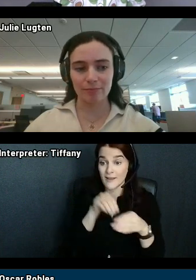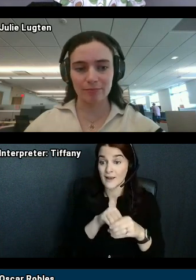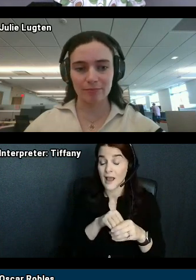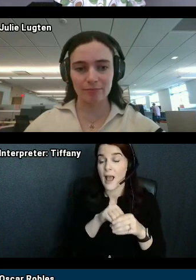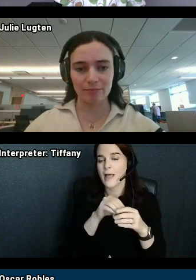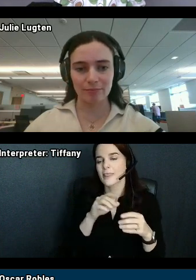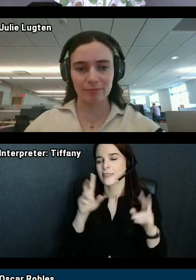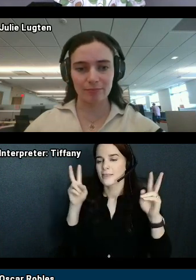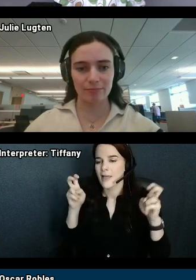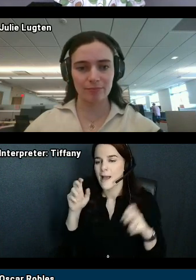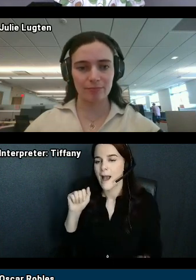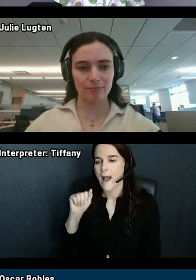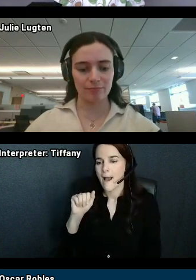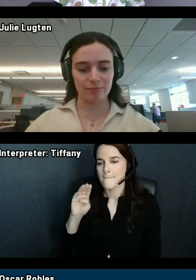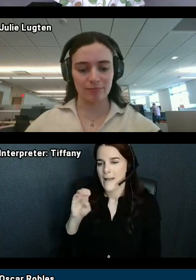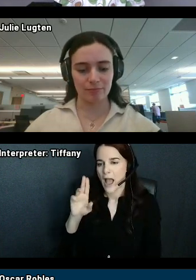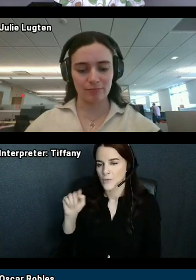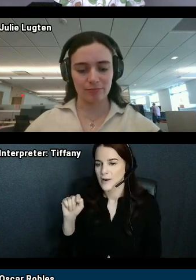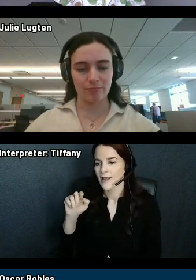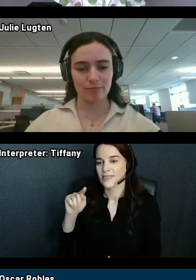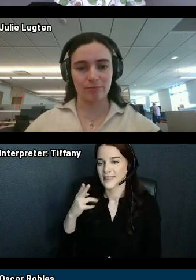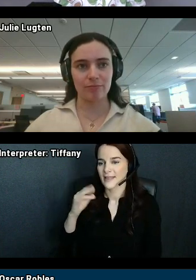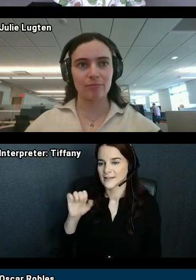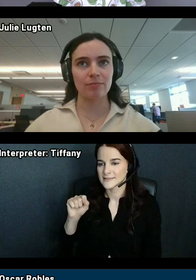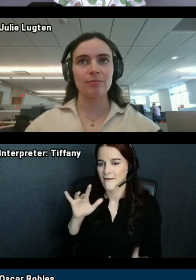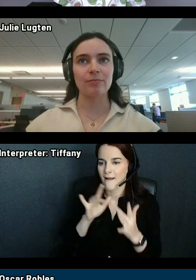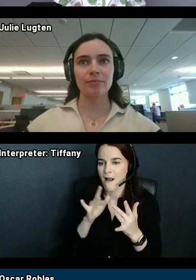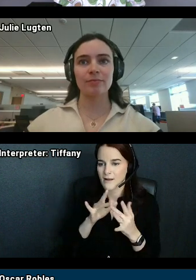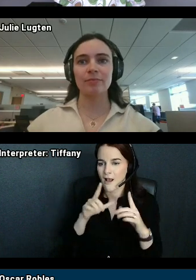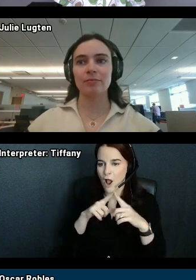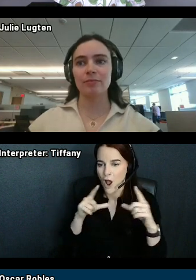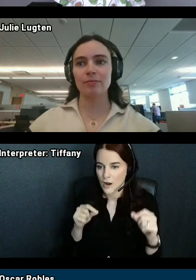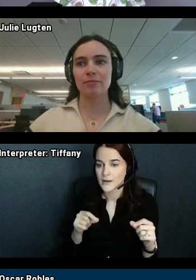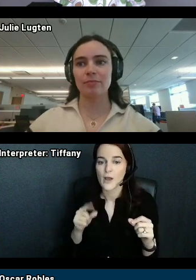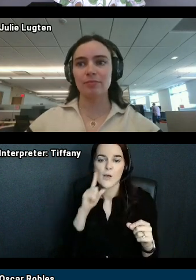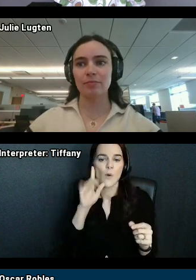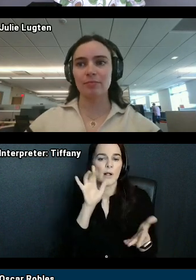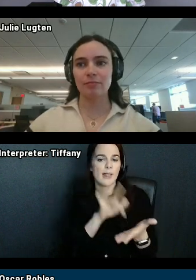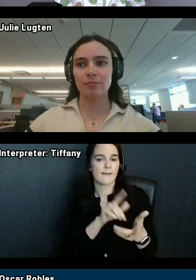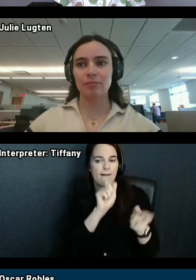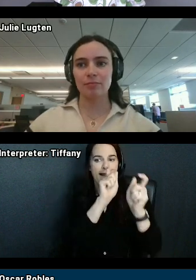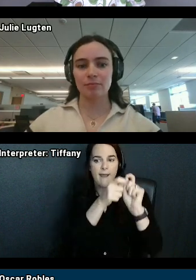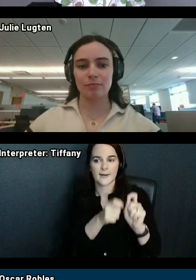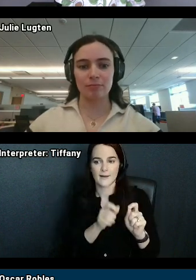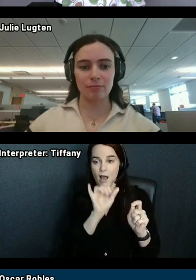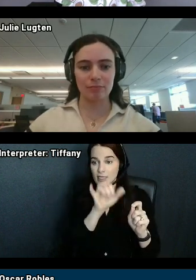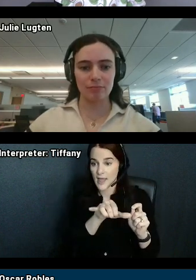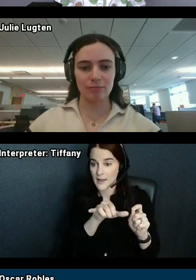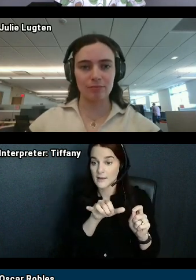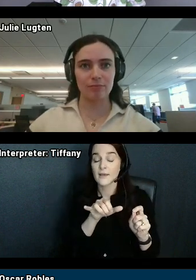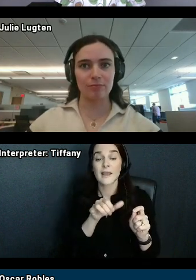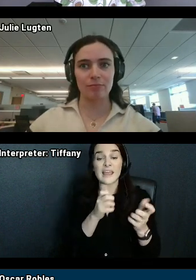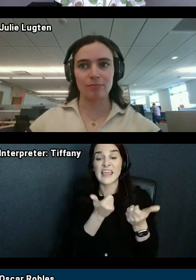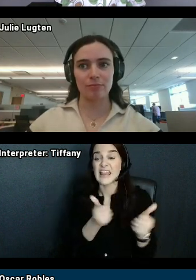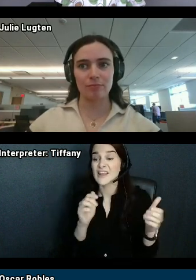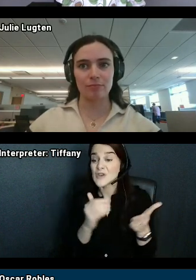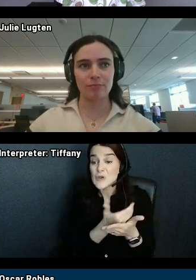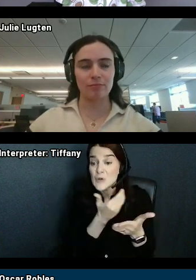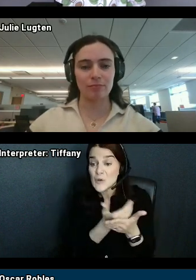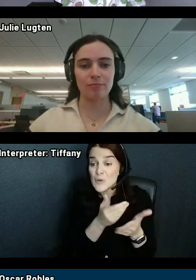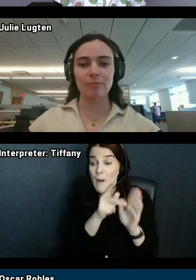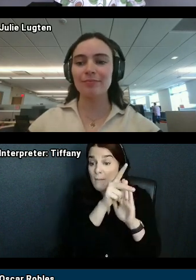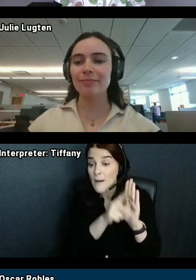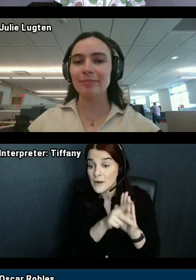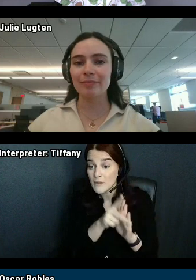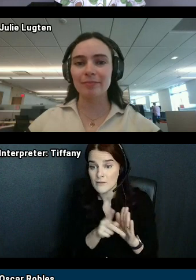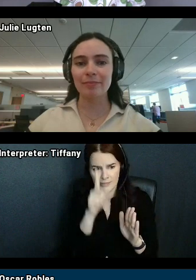card. So we can just click Edit on that and then add any new properties that we think will be